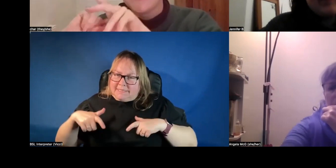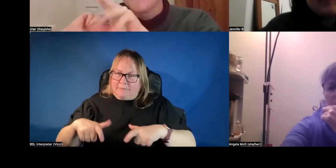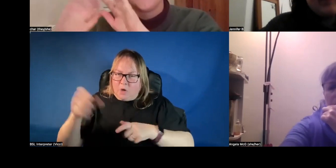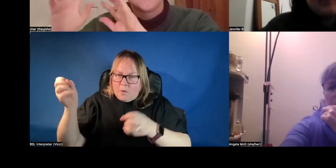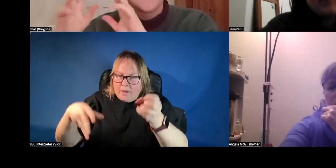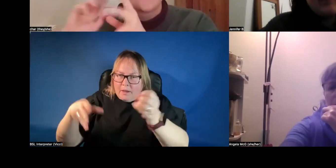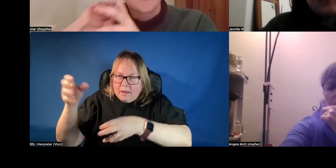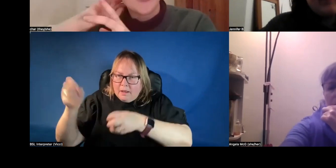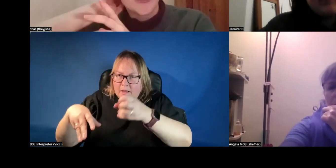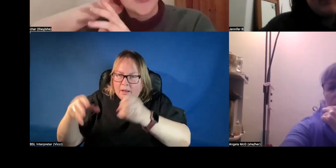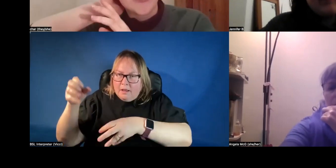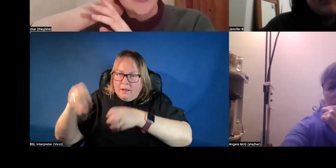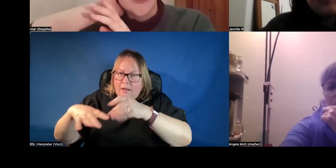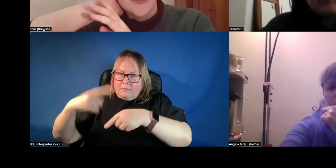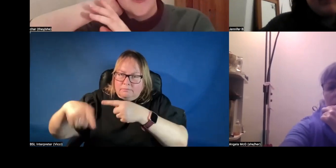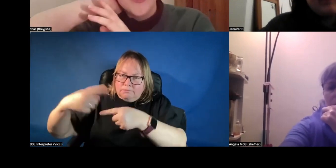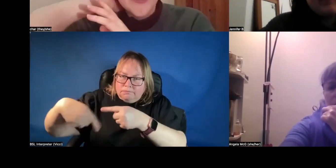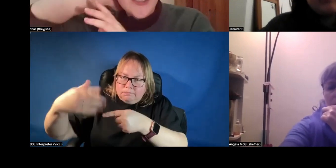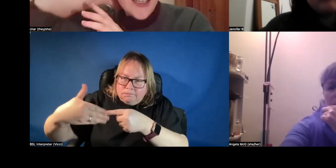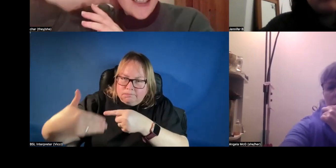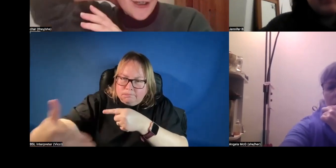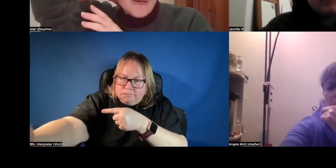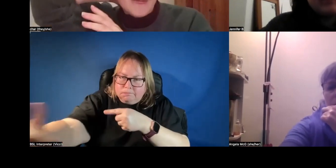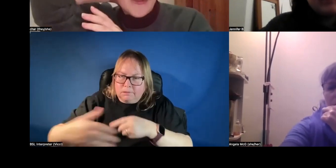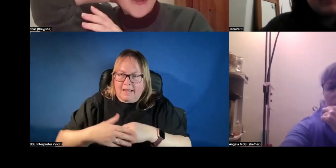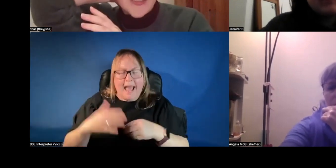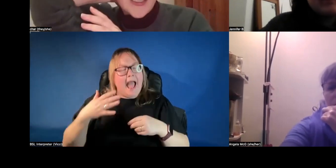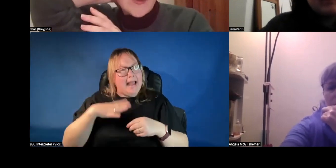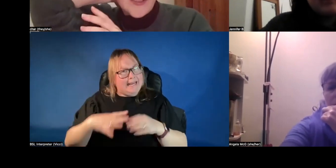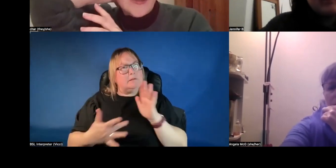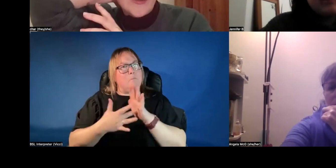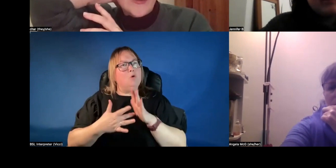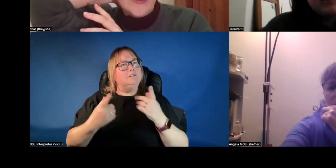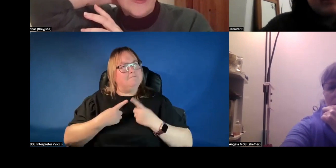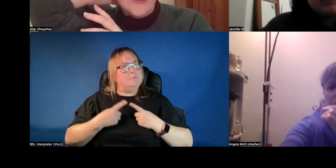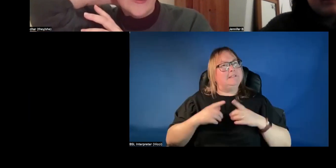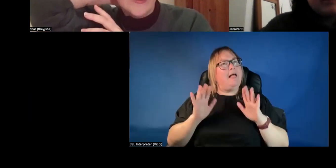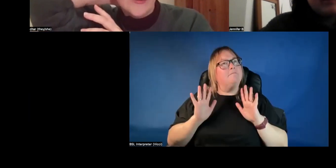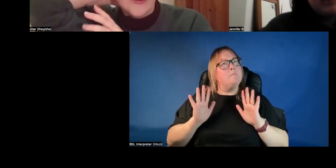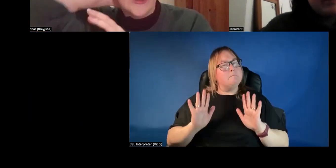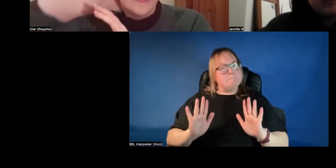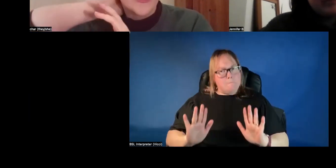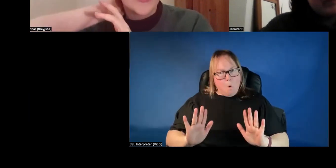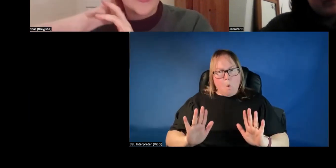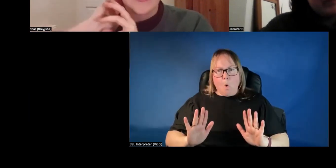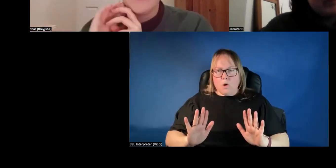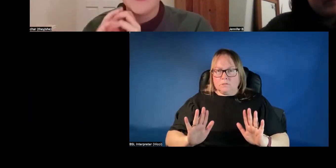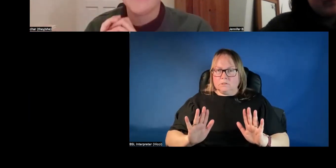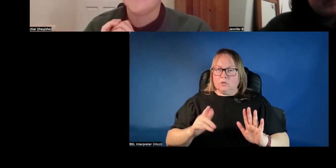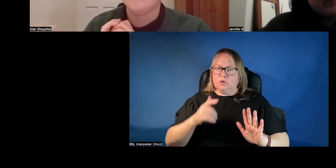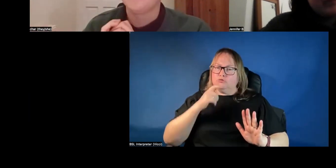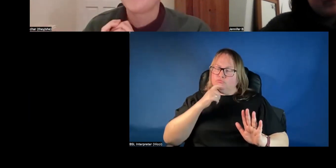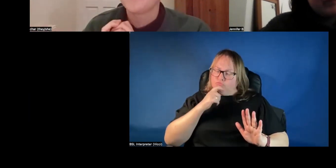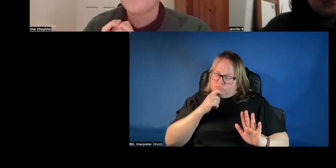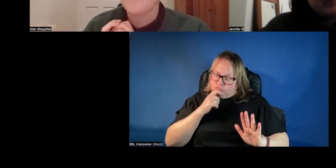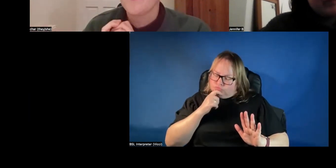links with ideas of collage. And was it, I can't remember if it was last week or not, but talking